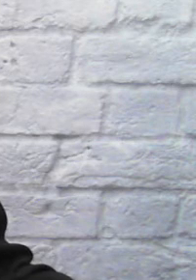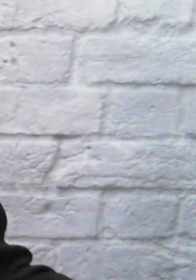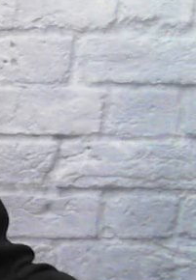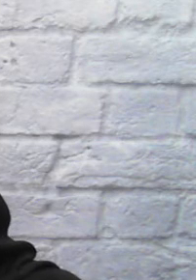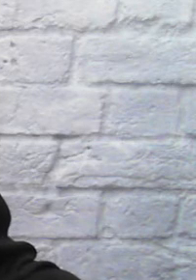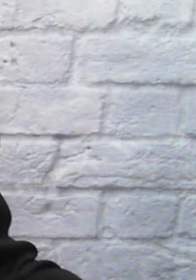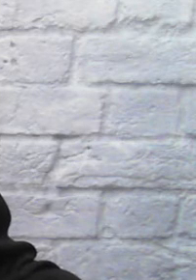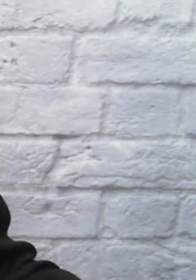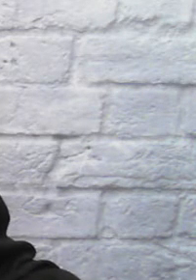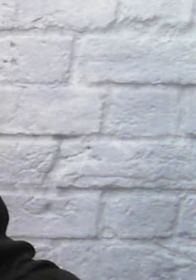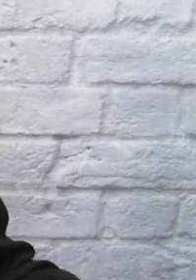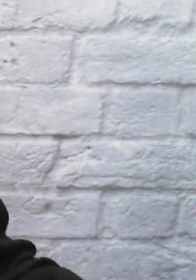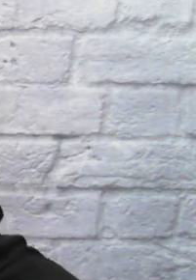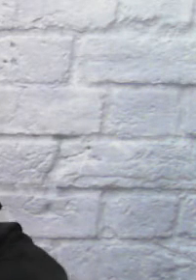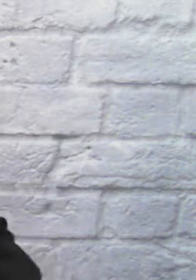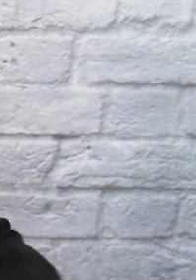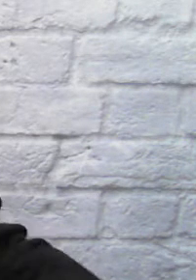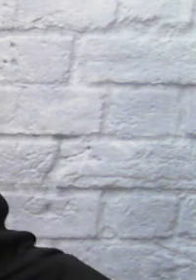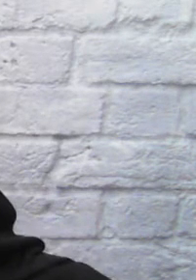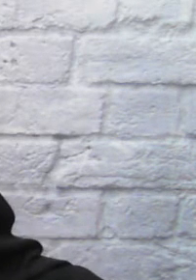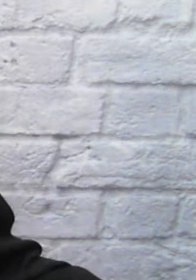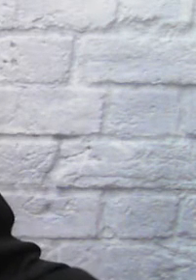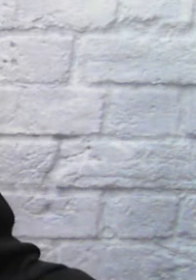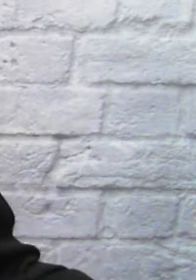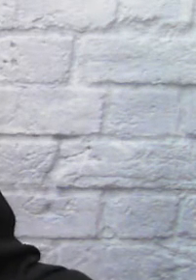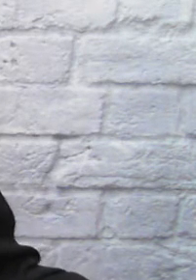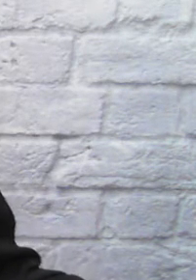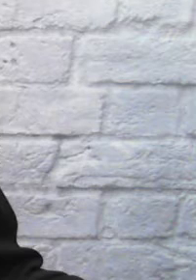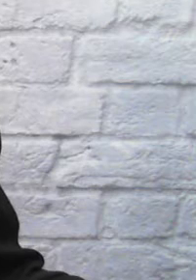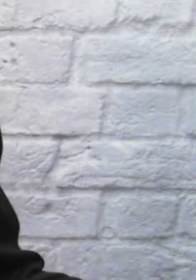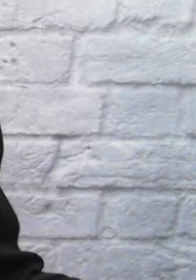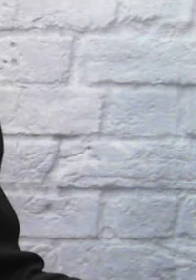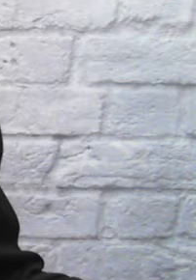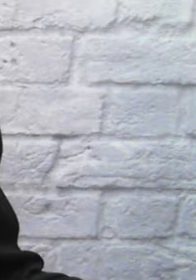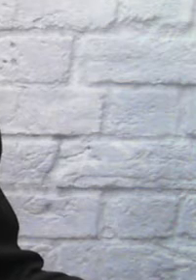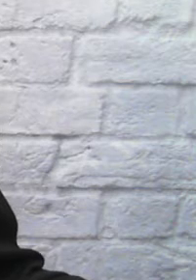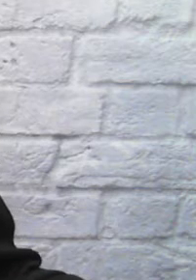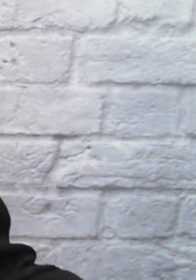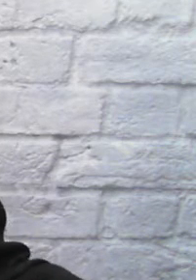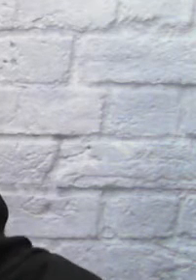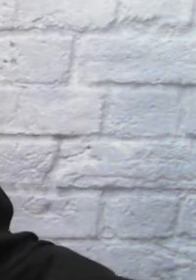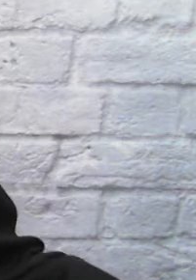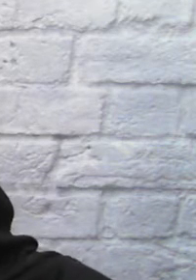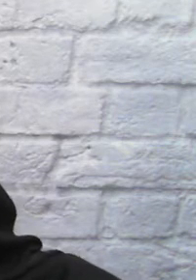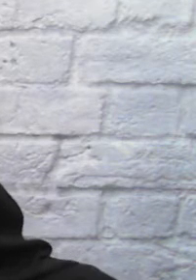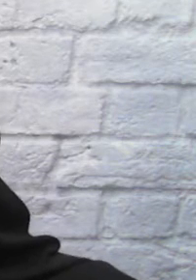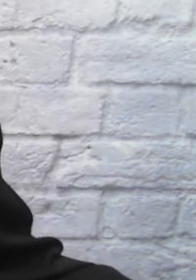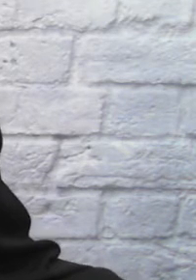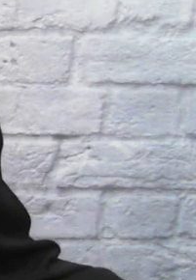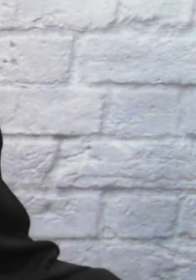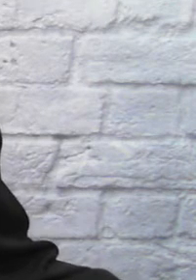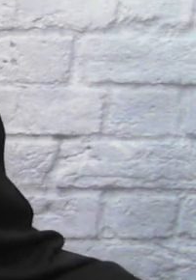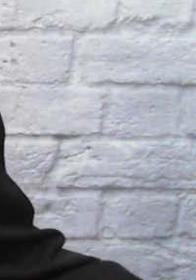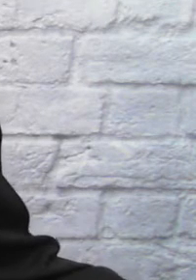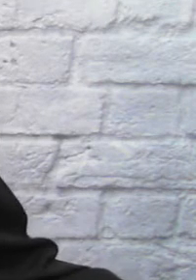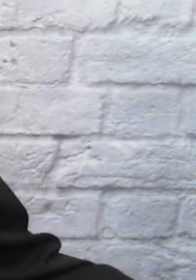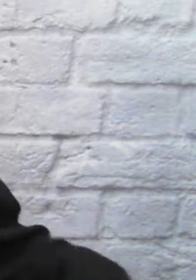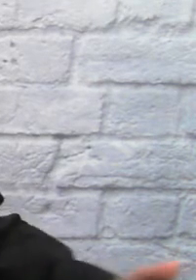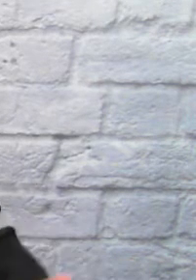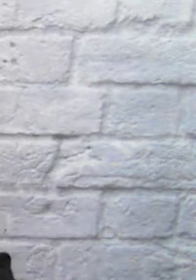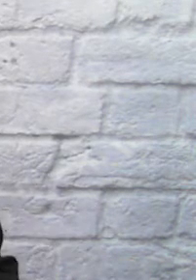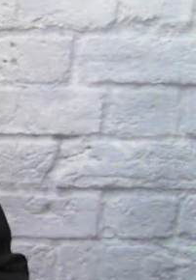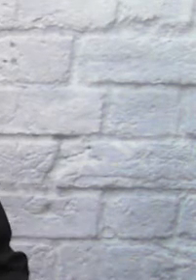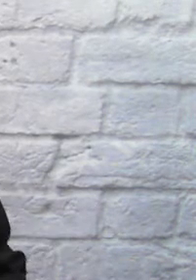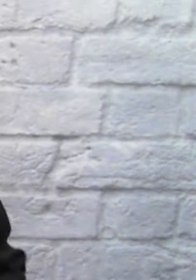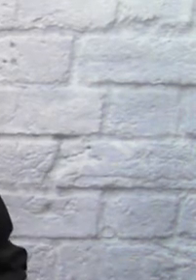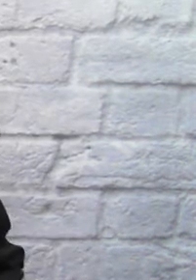the majority of folks in political circles do feel that it will be a resident from downstate. Typically, when you look at